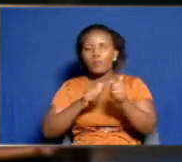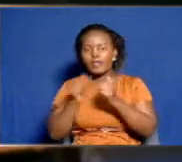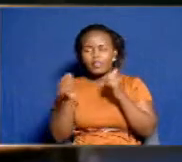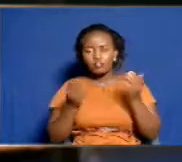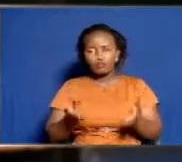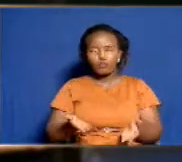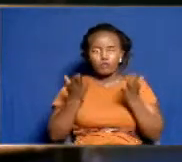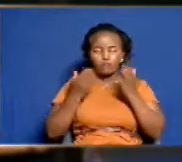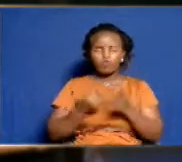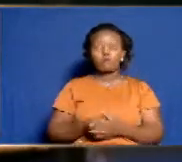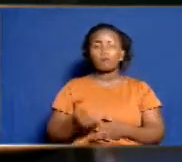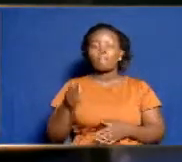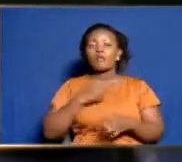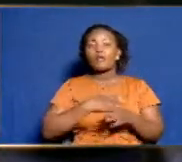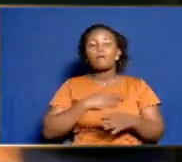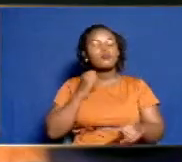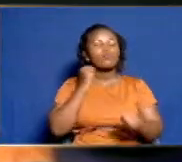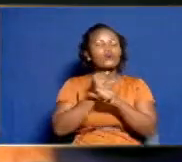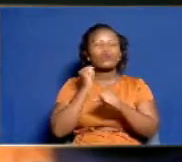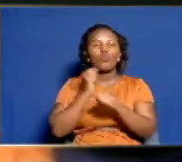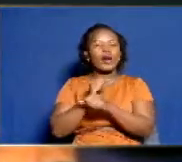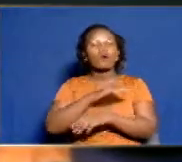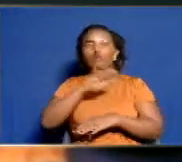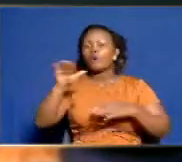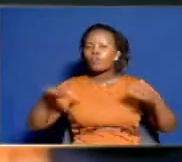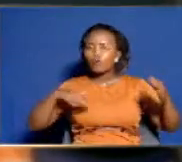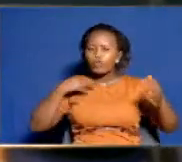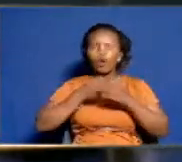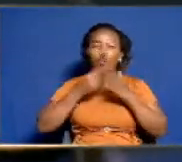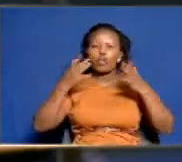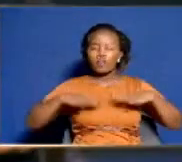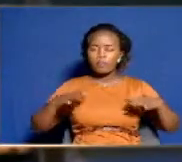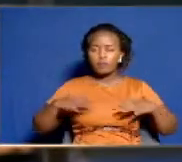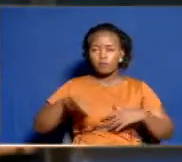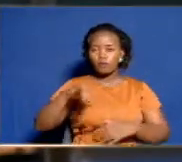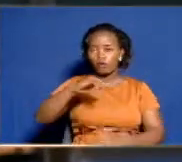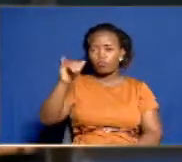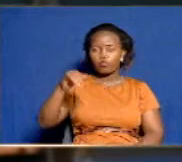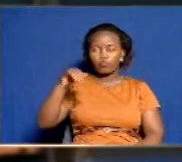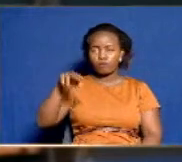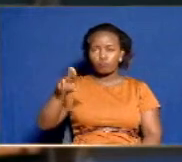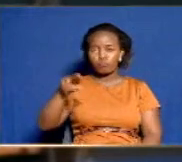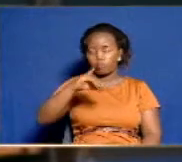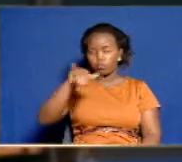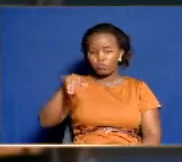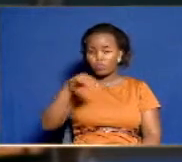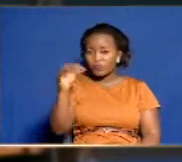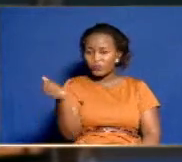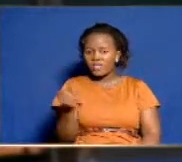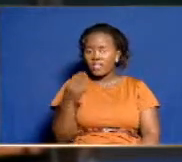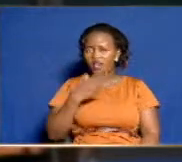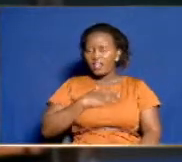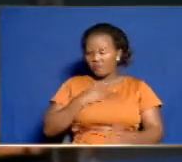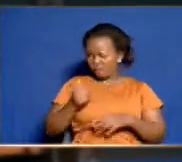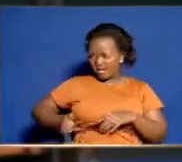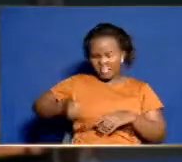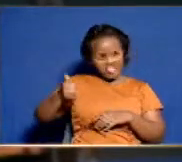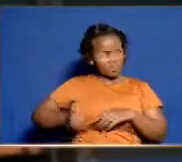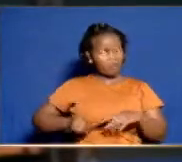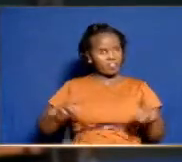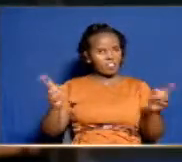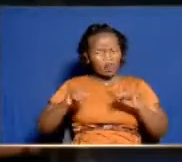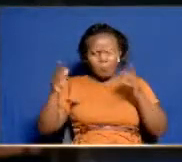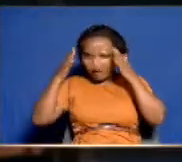kazi pamoja na watu wote wa Juja constituency. Na mimi sio mtu wa kubagua